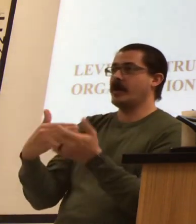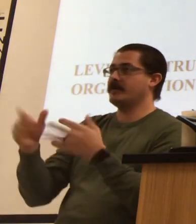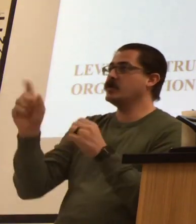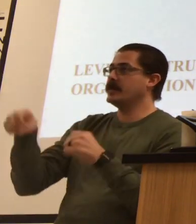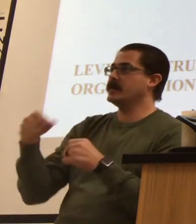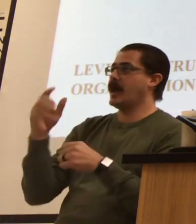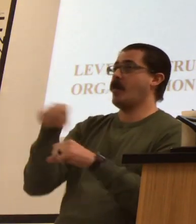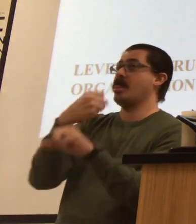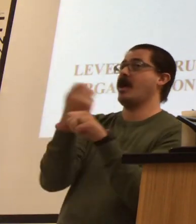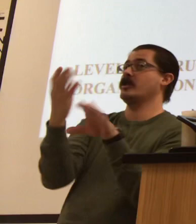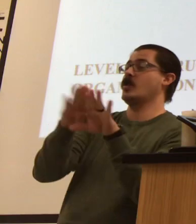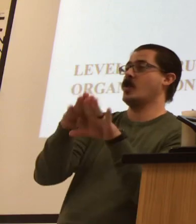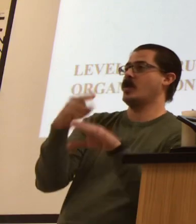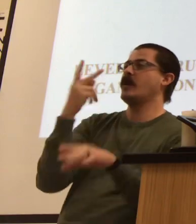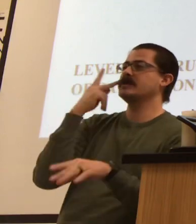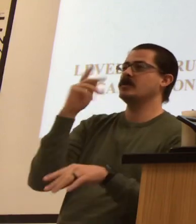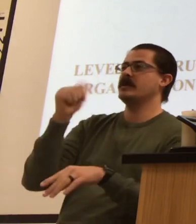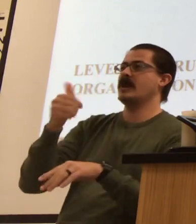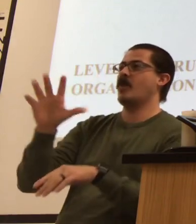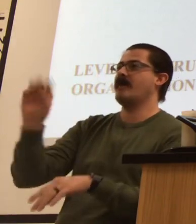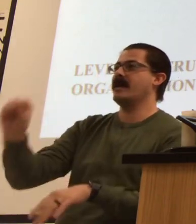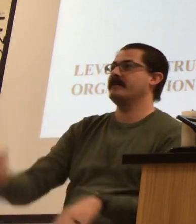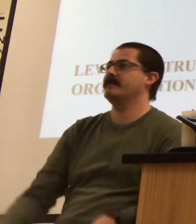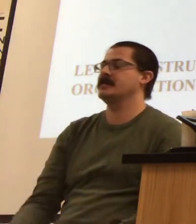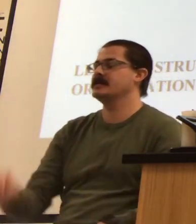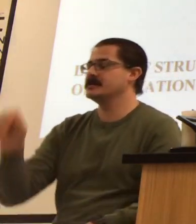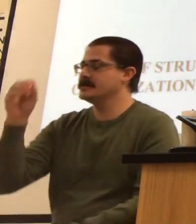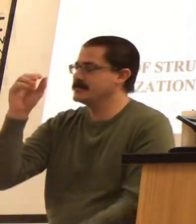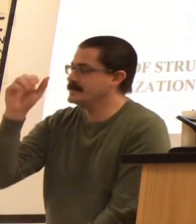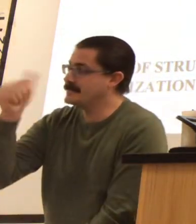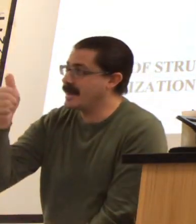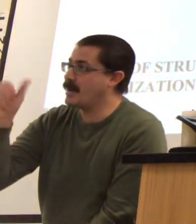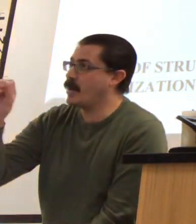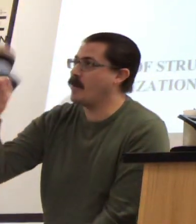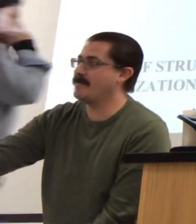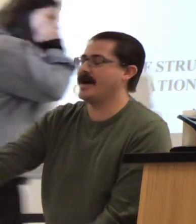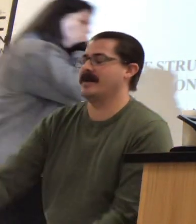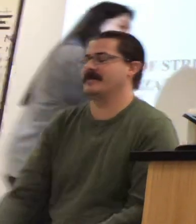and I'll see you at 10:05.